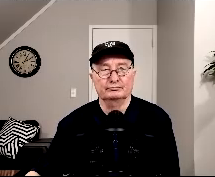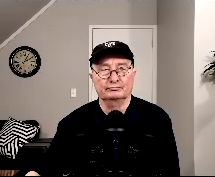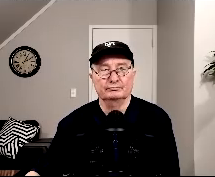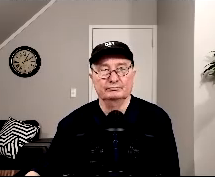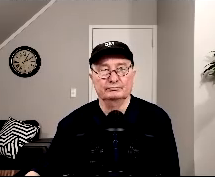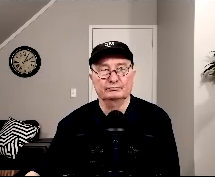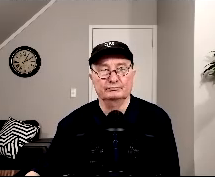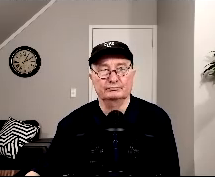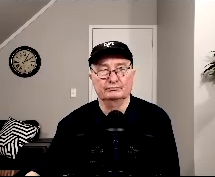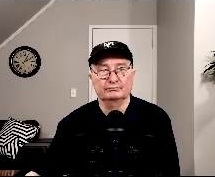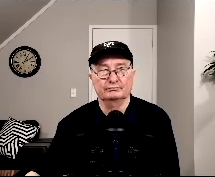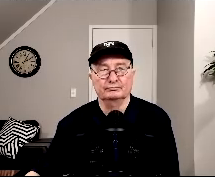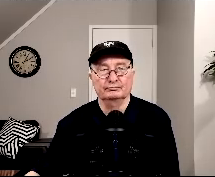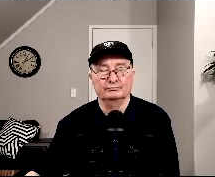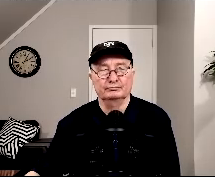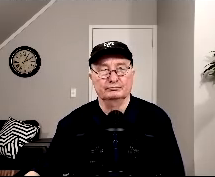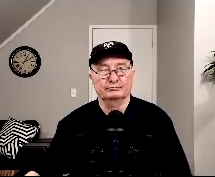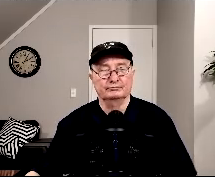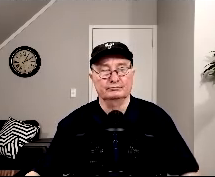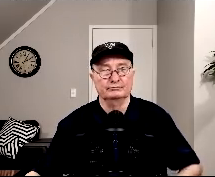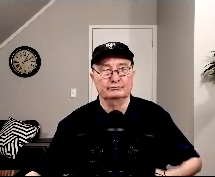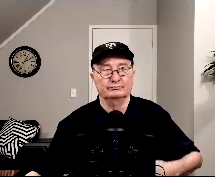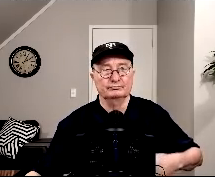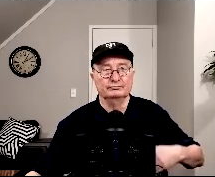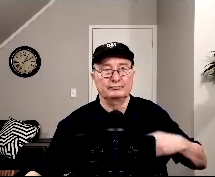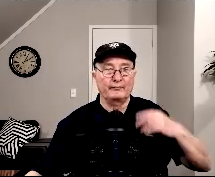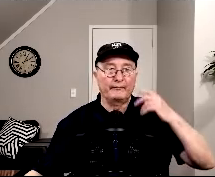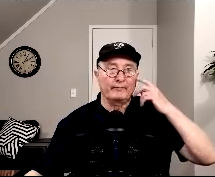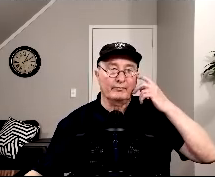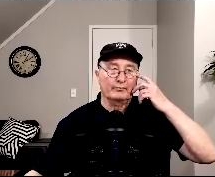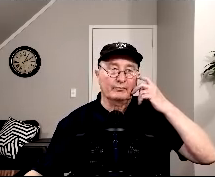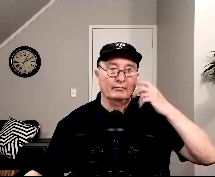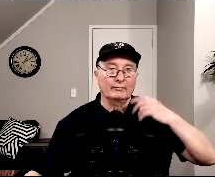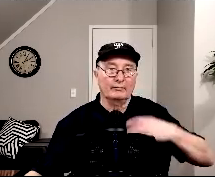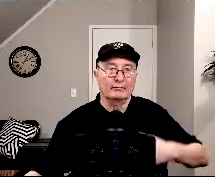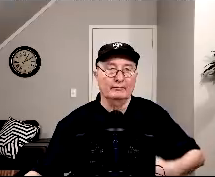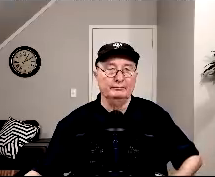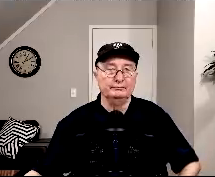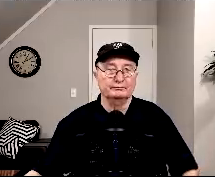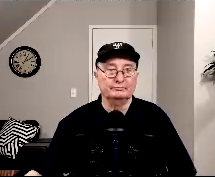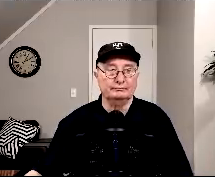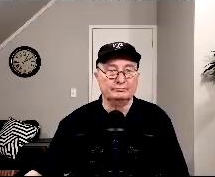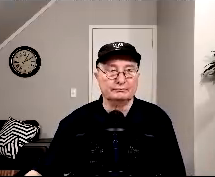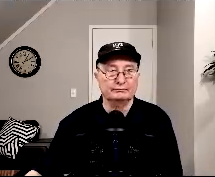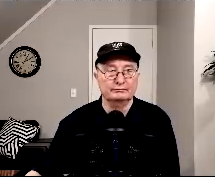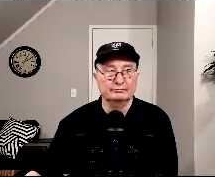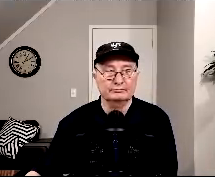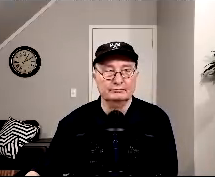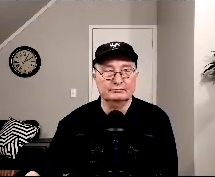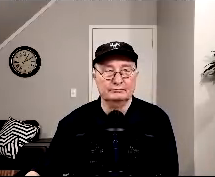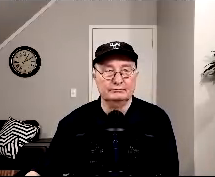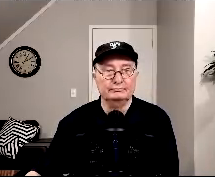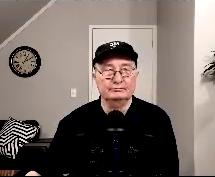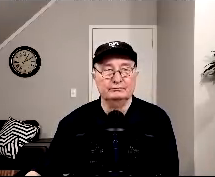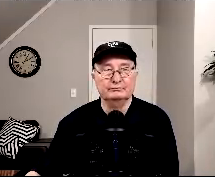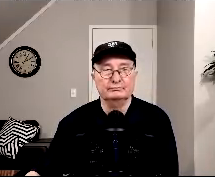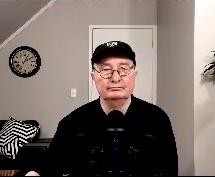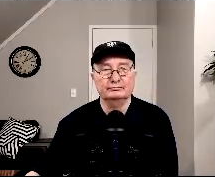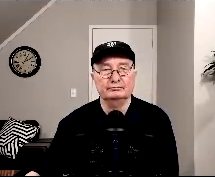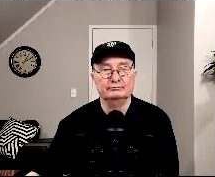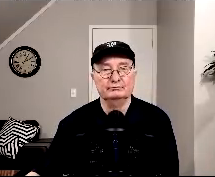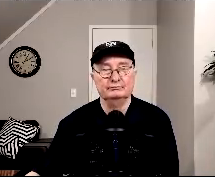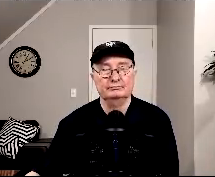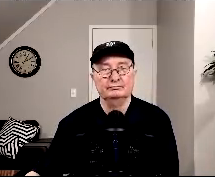as mayor and 4 years preparing to be mayor, 12 years of my life, with the sole focus being how to reduce crime, which I was